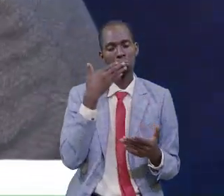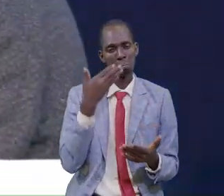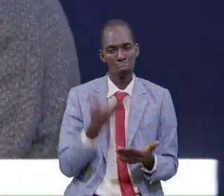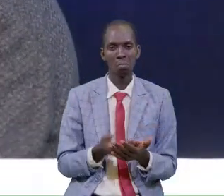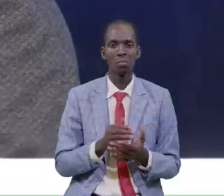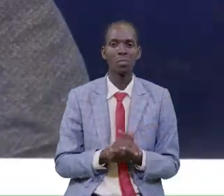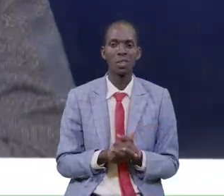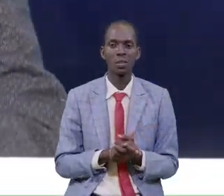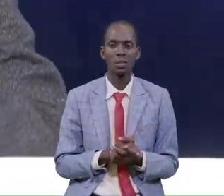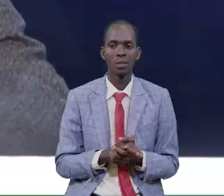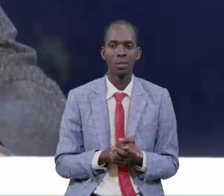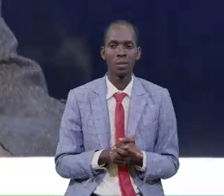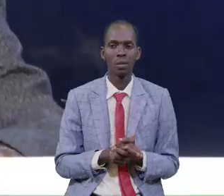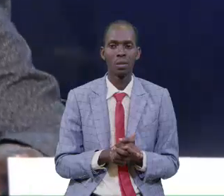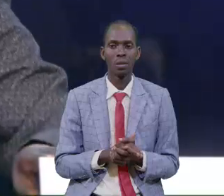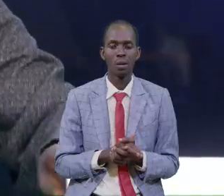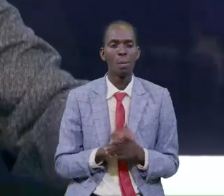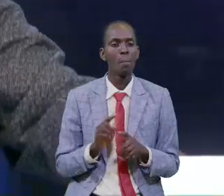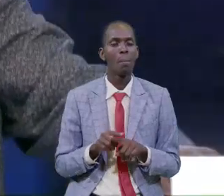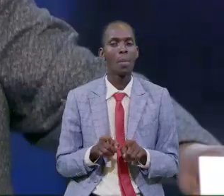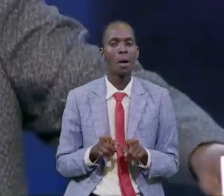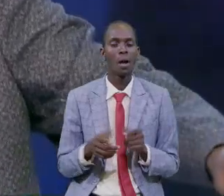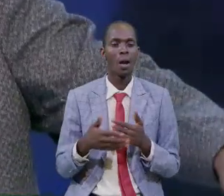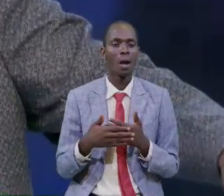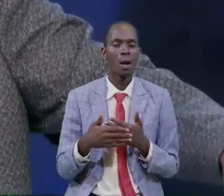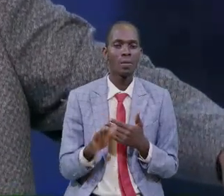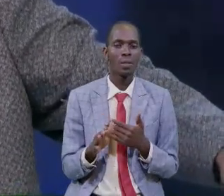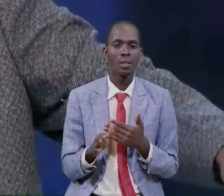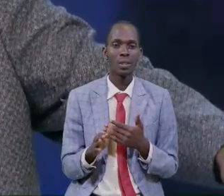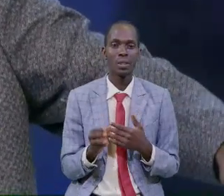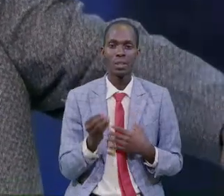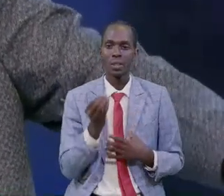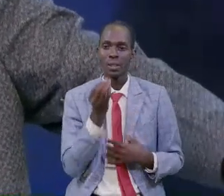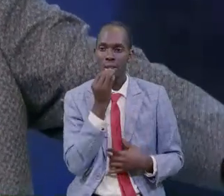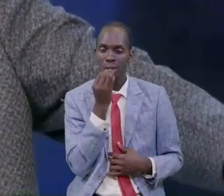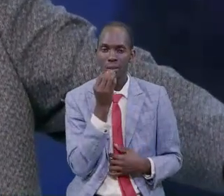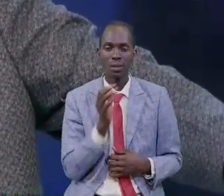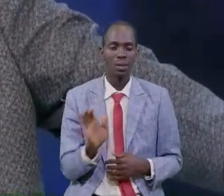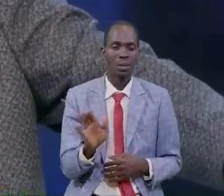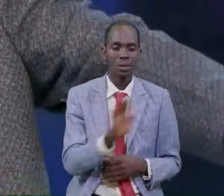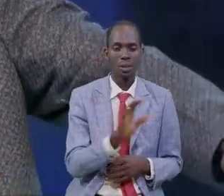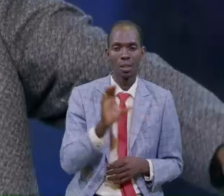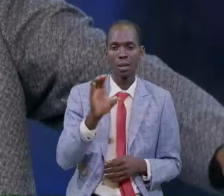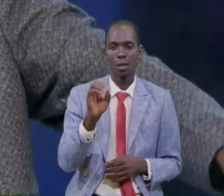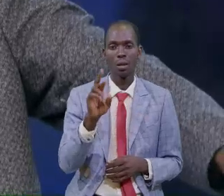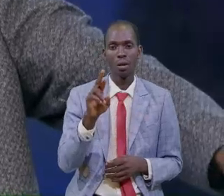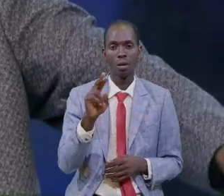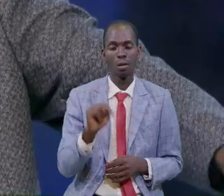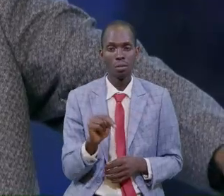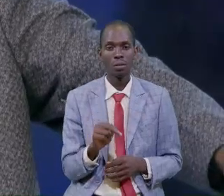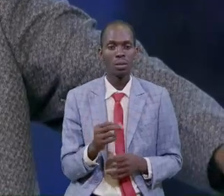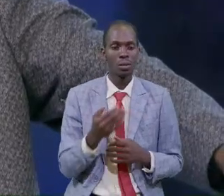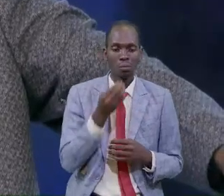But then after chewing their corn, after chewing their food, they